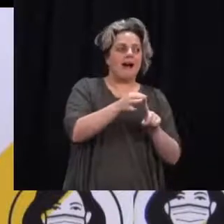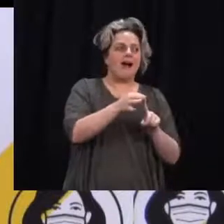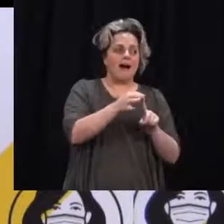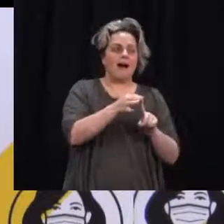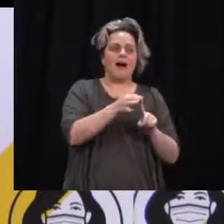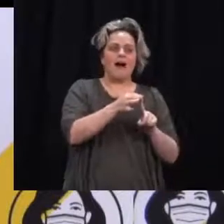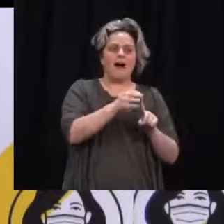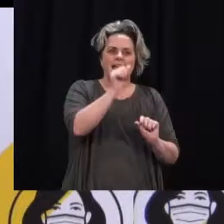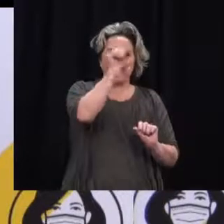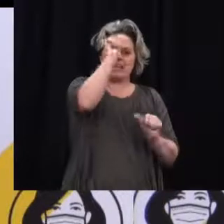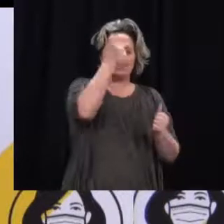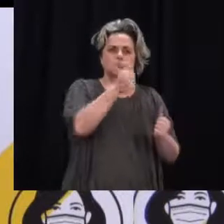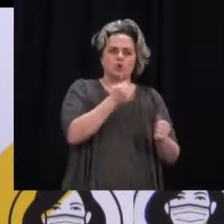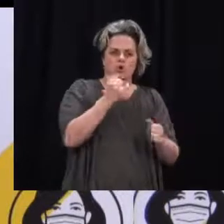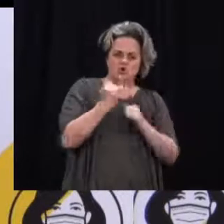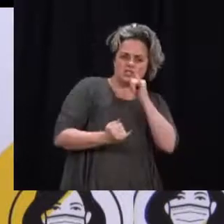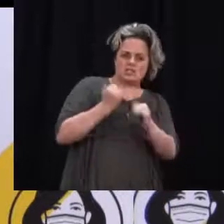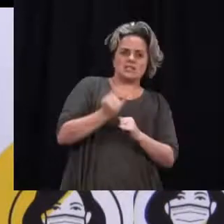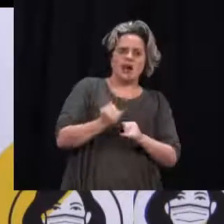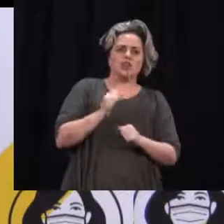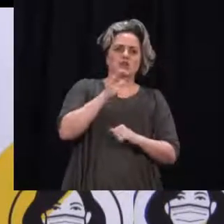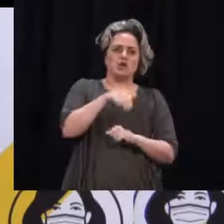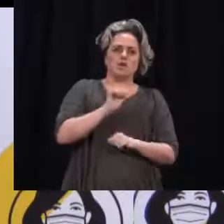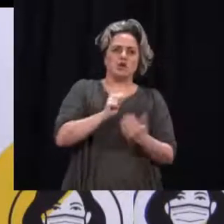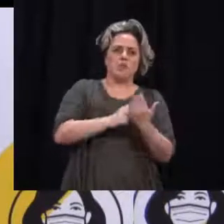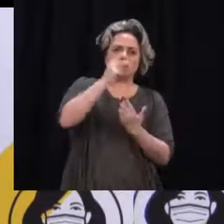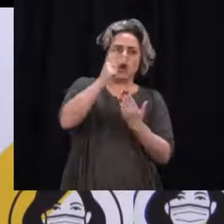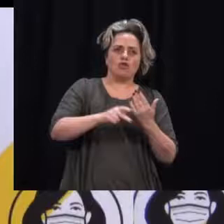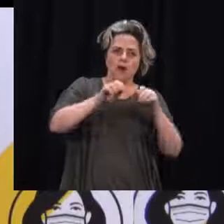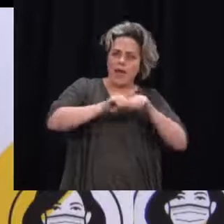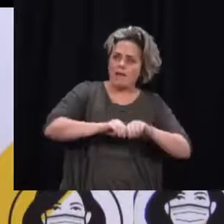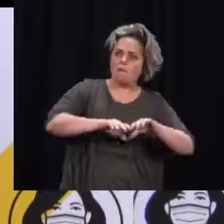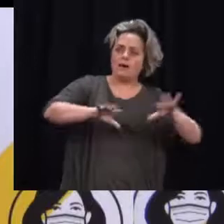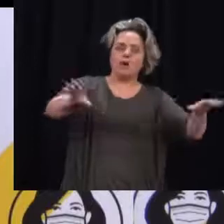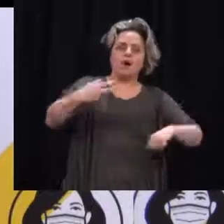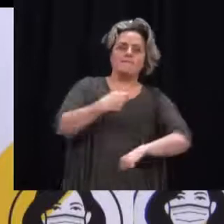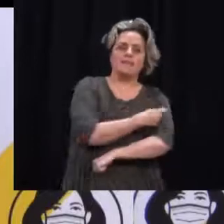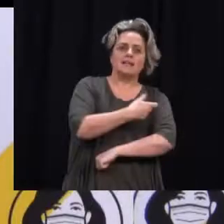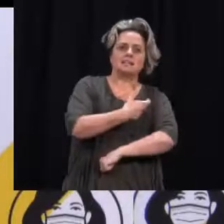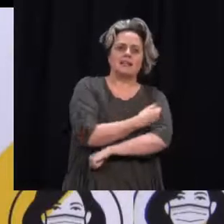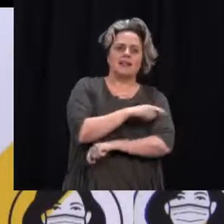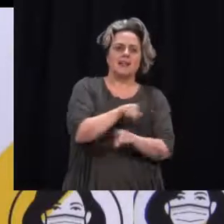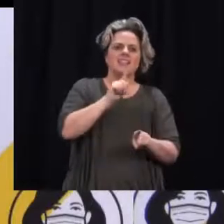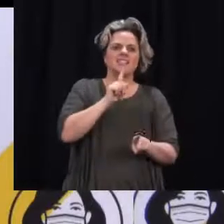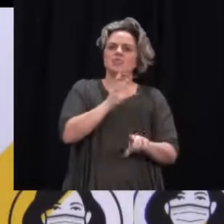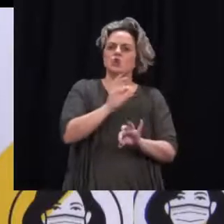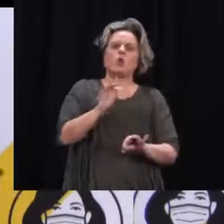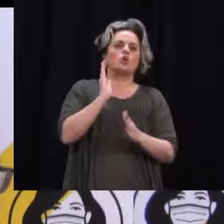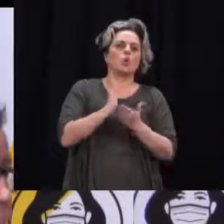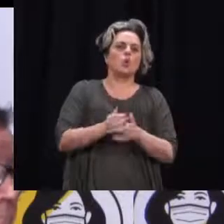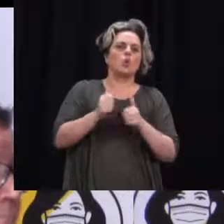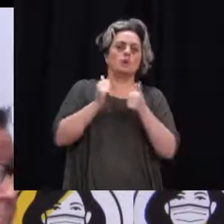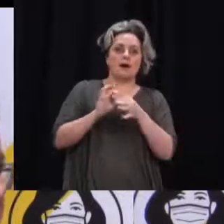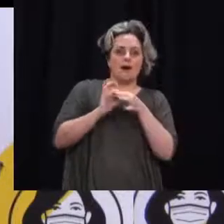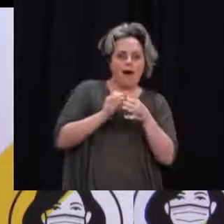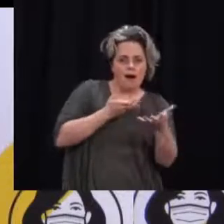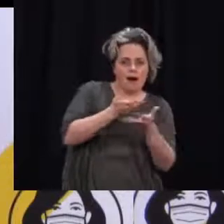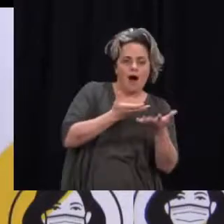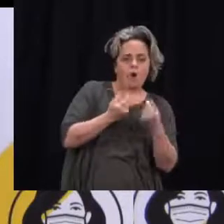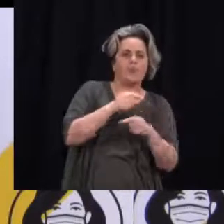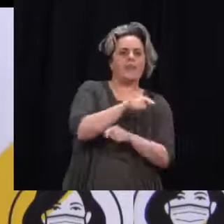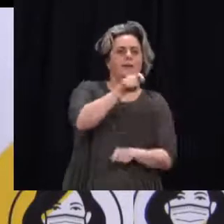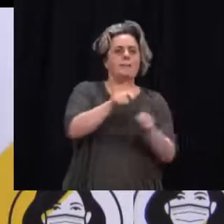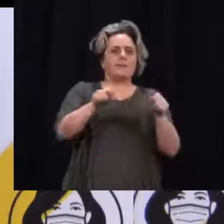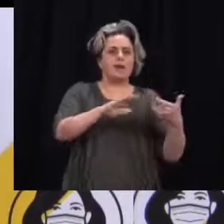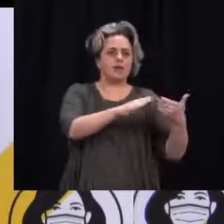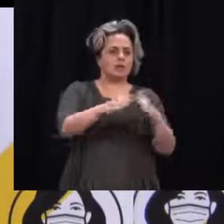again criticising vaccination rollout. They're saying that there's been no real genuine engagement from the start. One is even going as far as